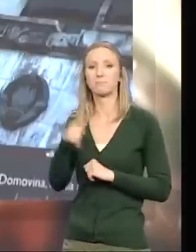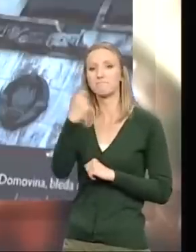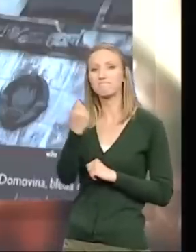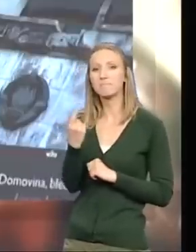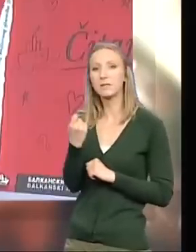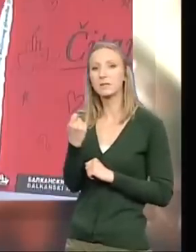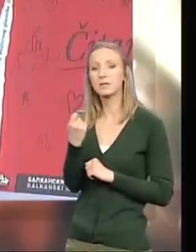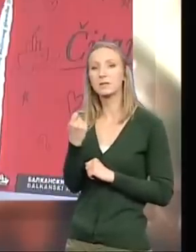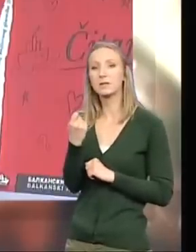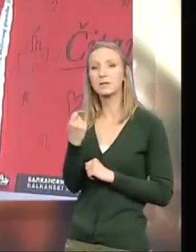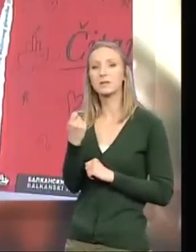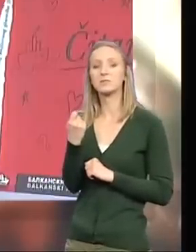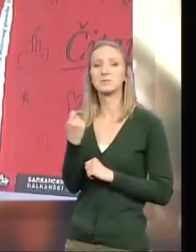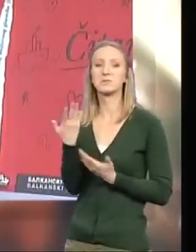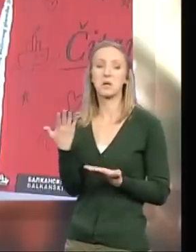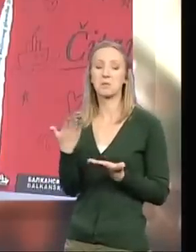CDs,